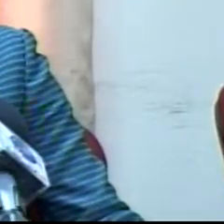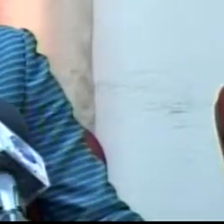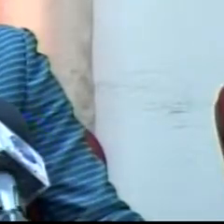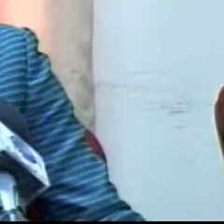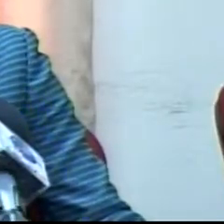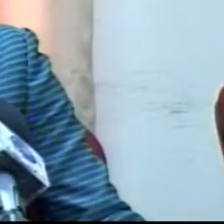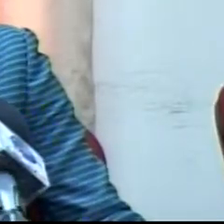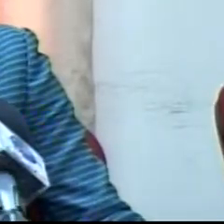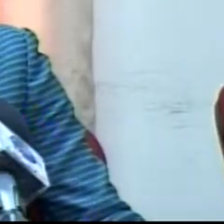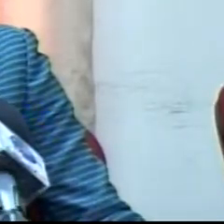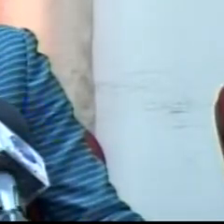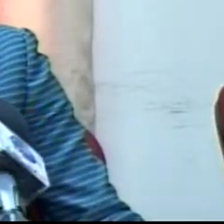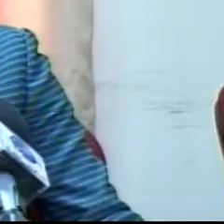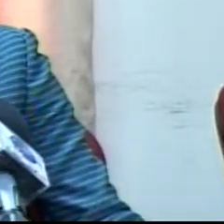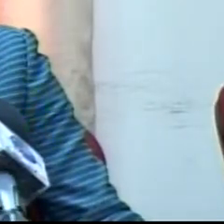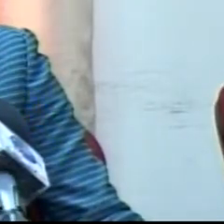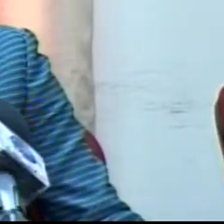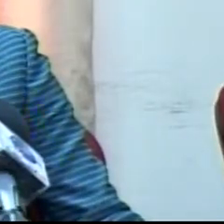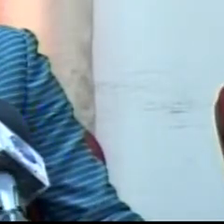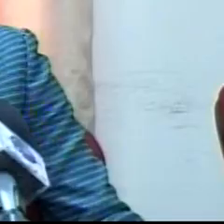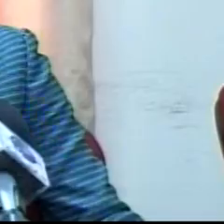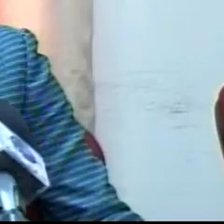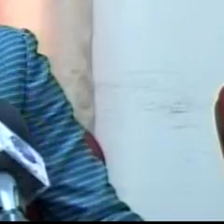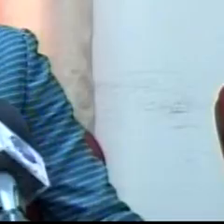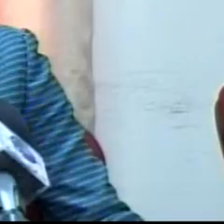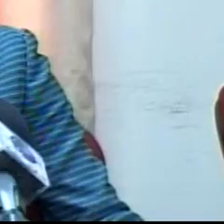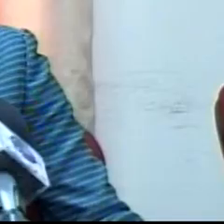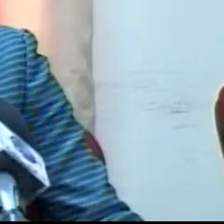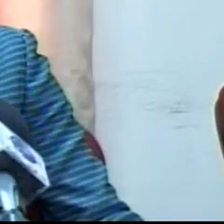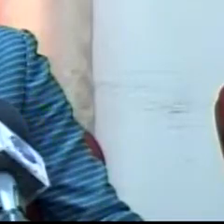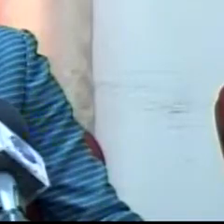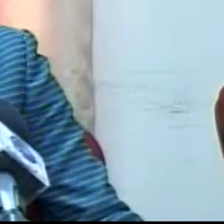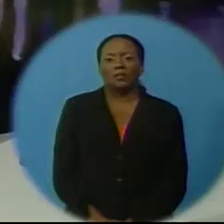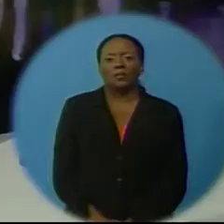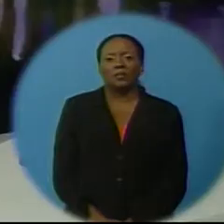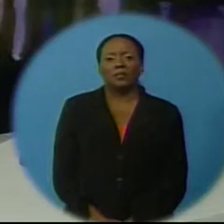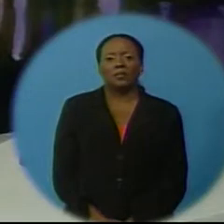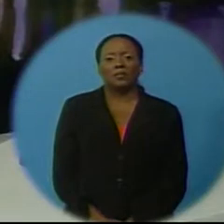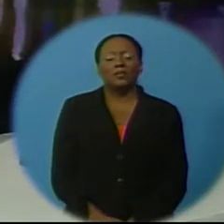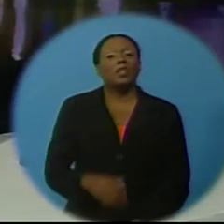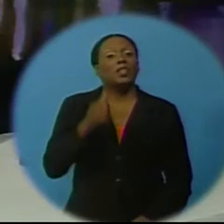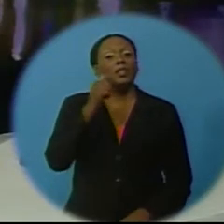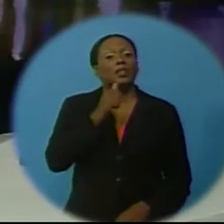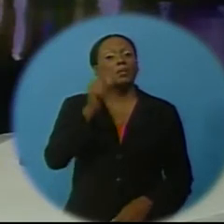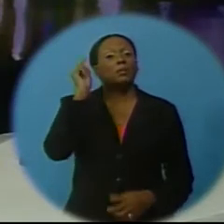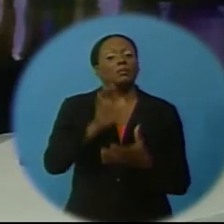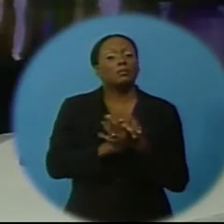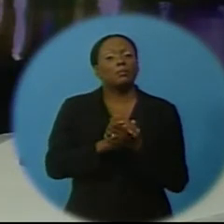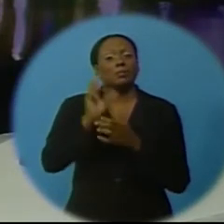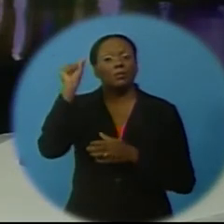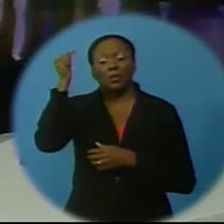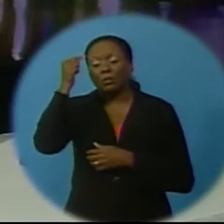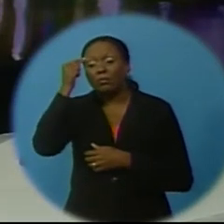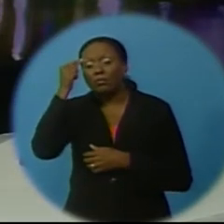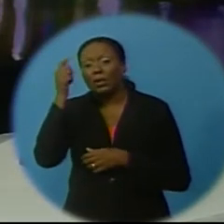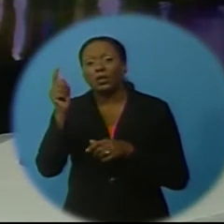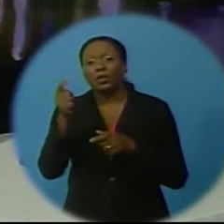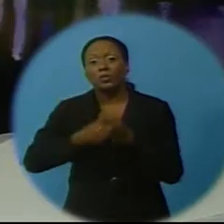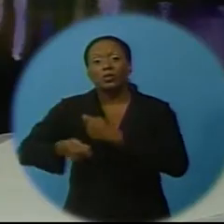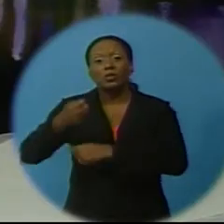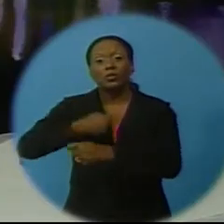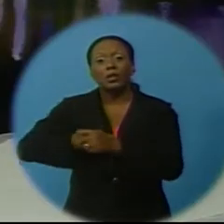forms should follow satisfactory resolution. Meanwhile, Ms. Moore believes the government, trade unions